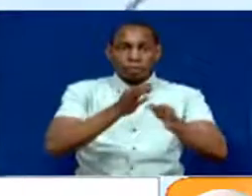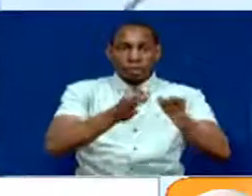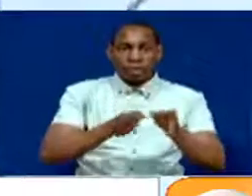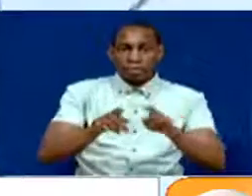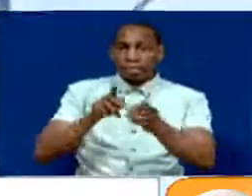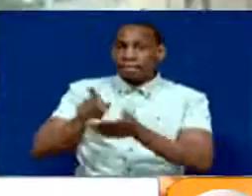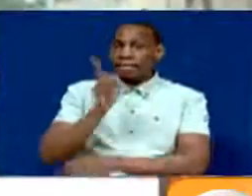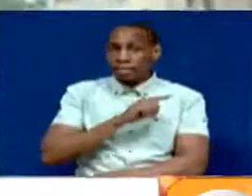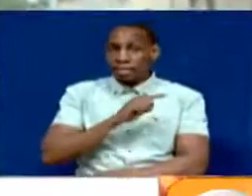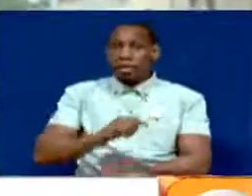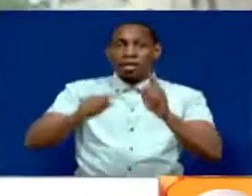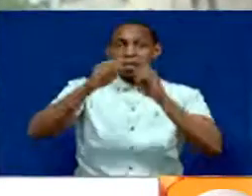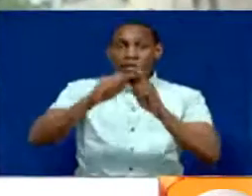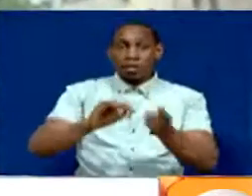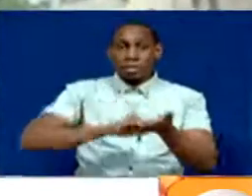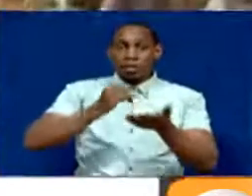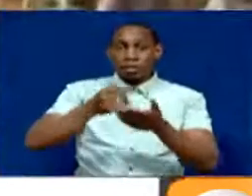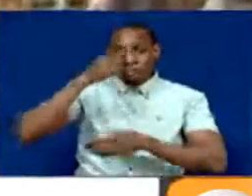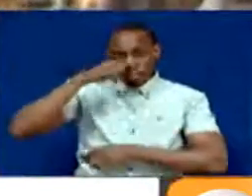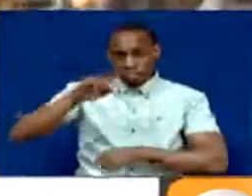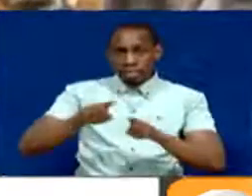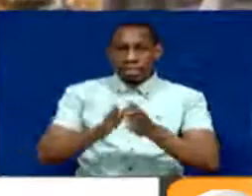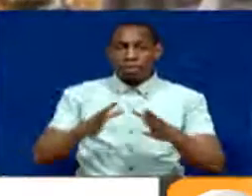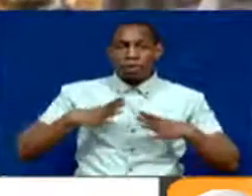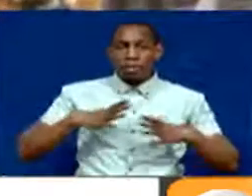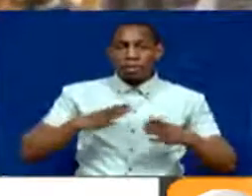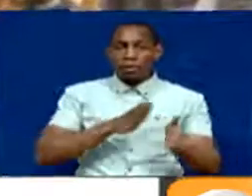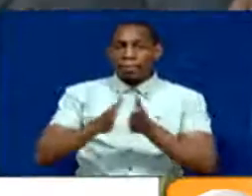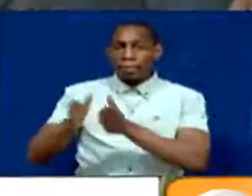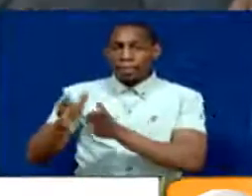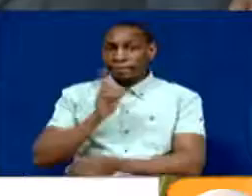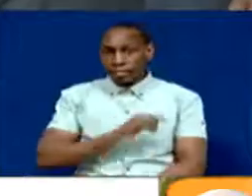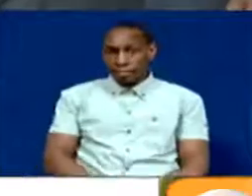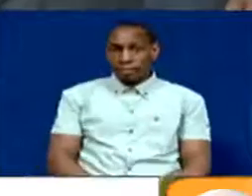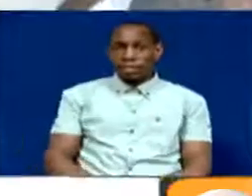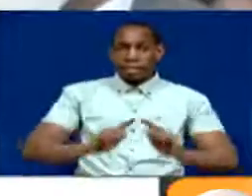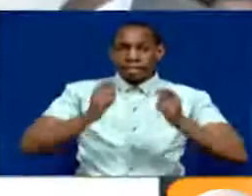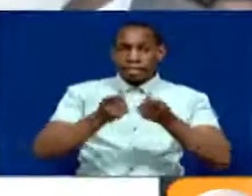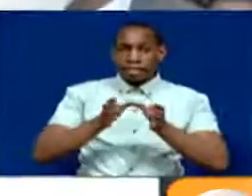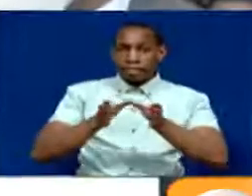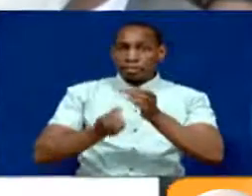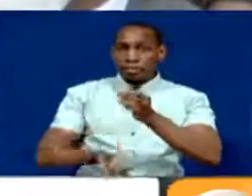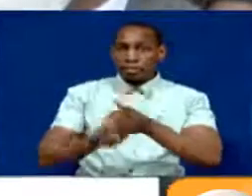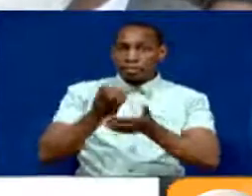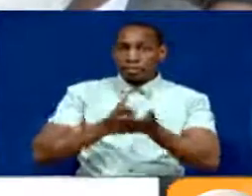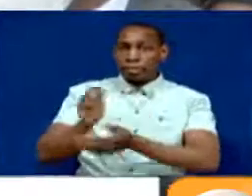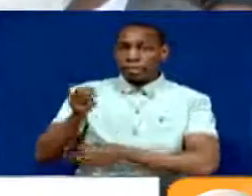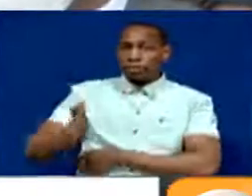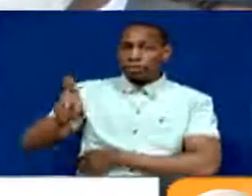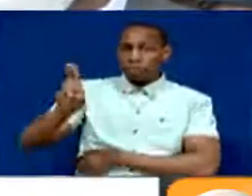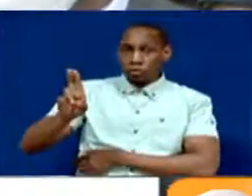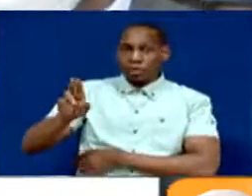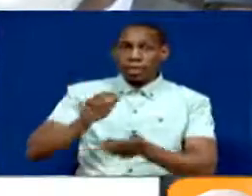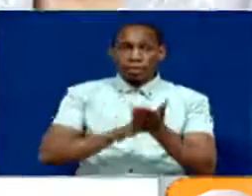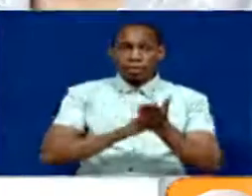to which they are paid to, cumulative insurance policies and holidays they have planned for. The task force instituted by President Uhuru